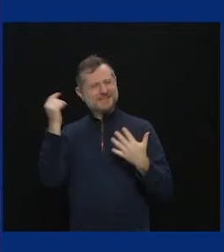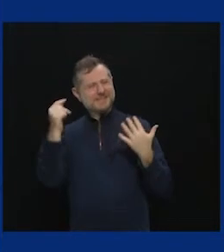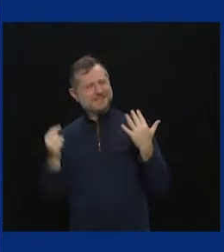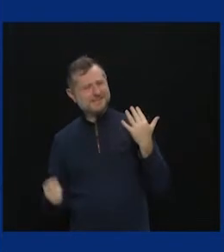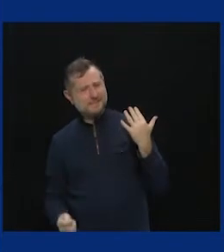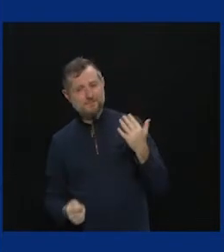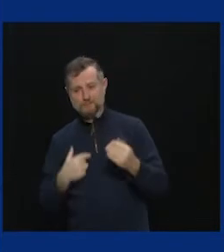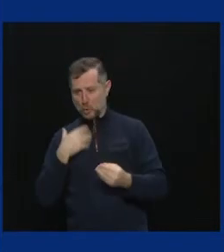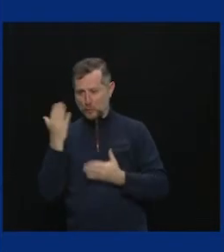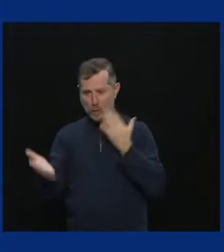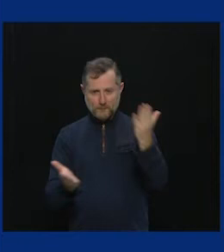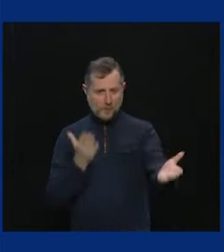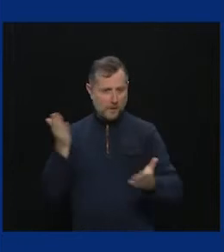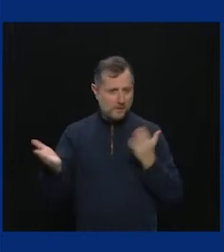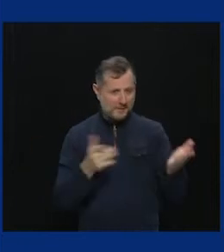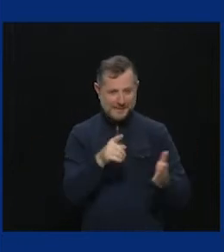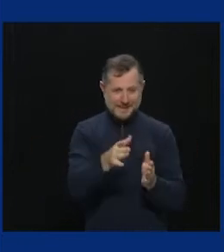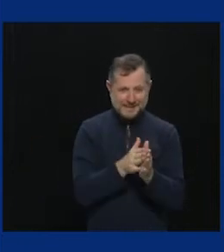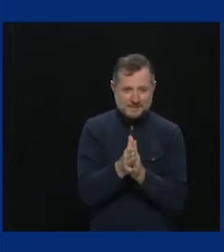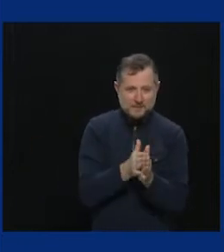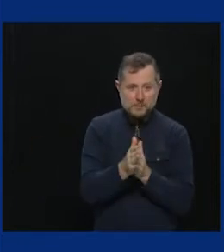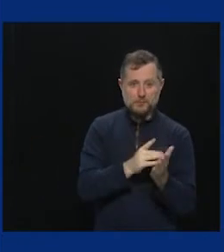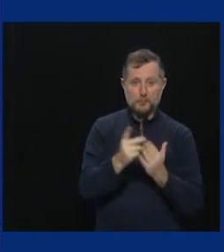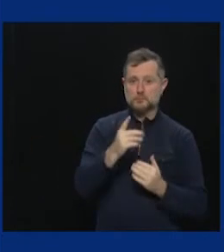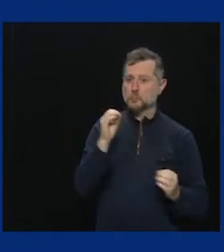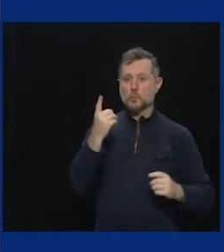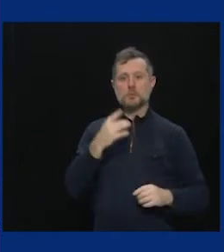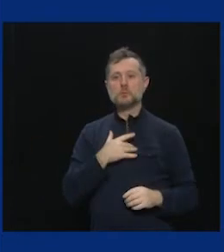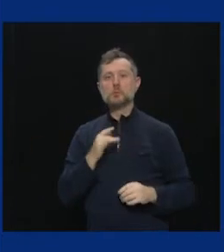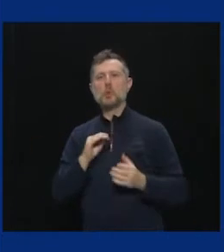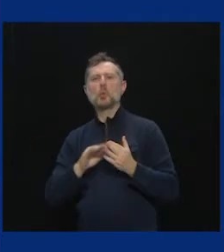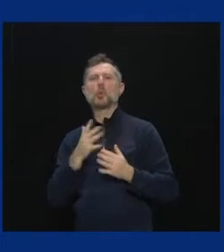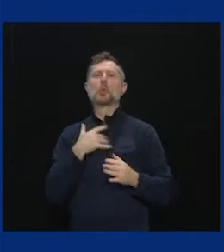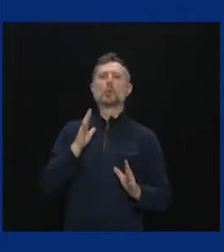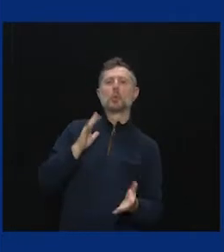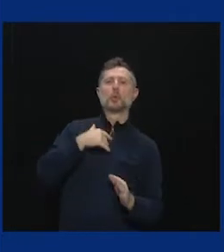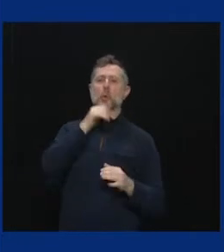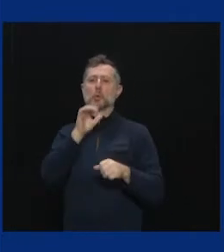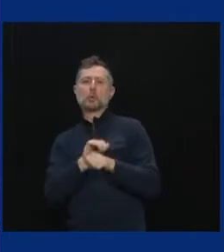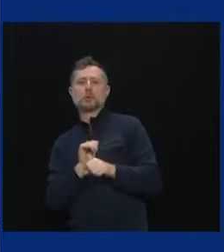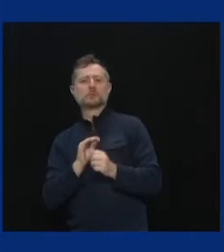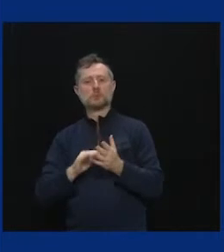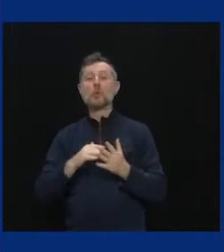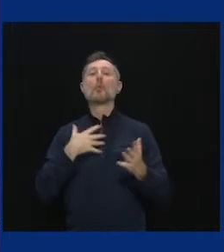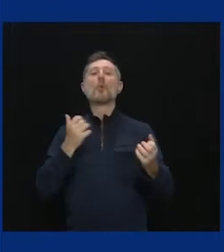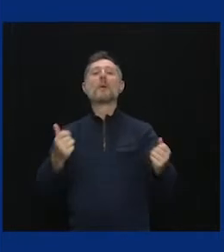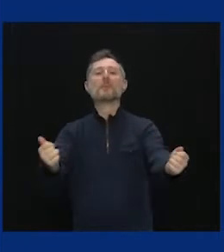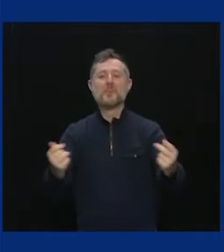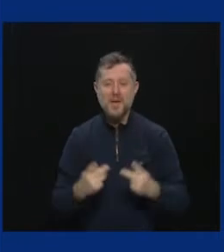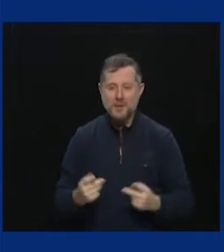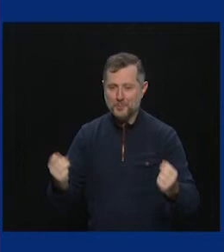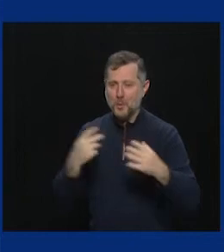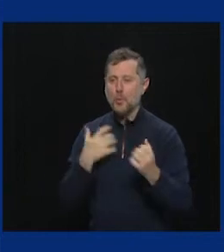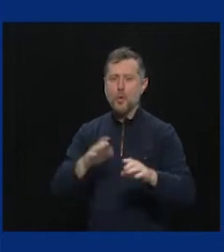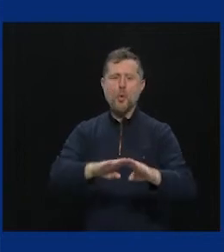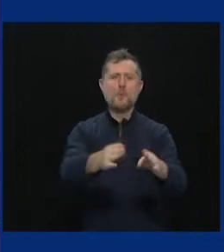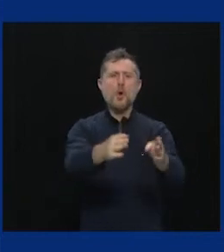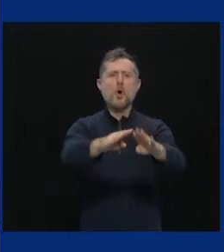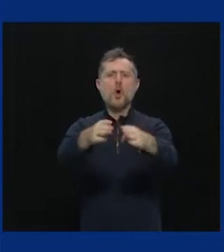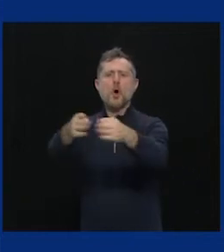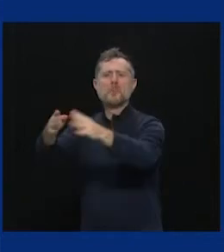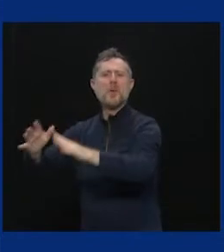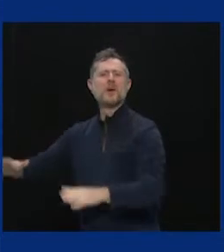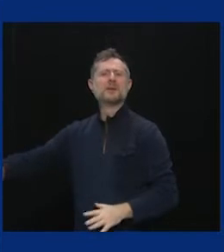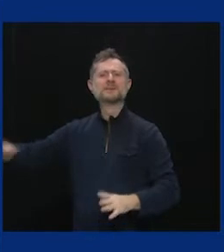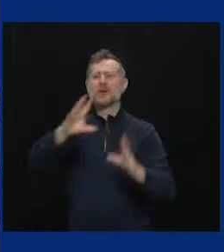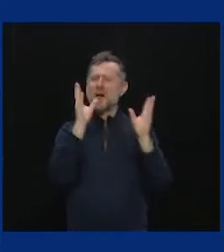so no one has an excuse not to get back to work. We want them back to work. We want the businesses to reopen. We want the conventions to come here. We want the rest of the world to know